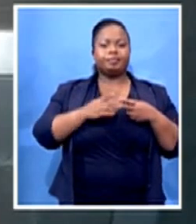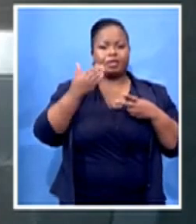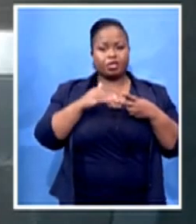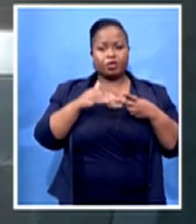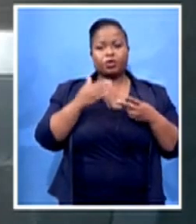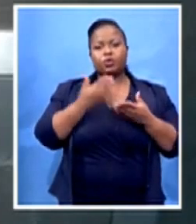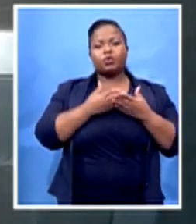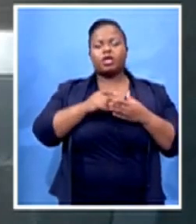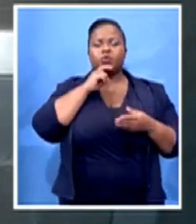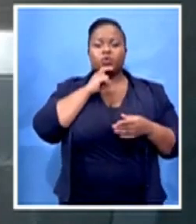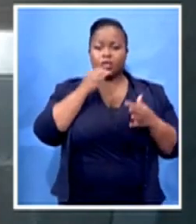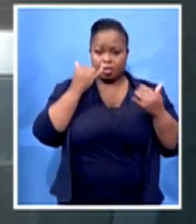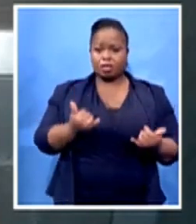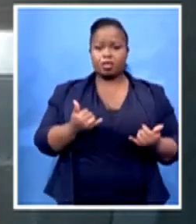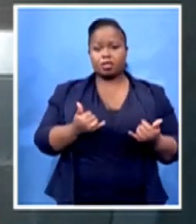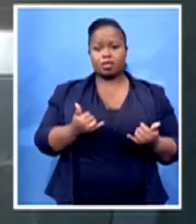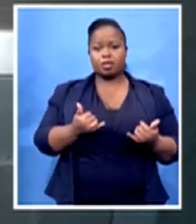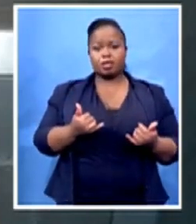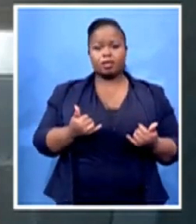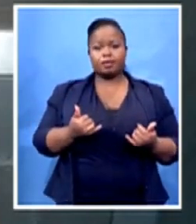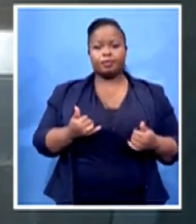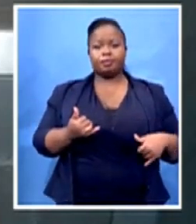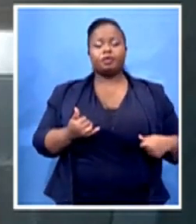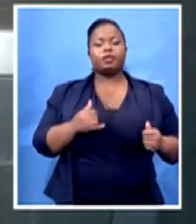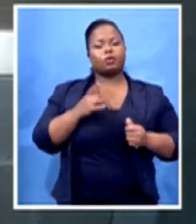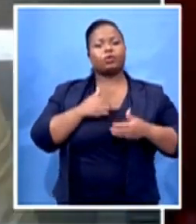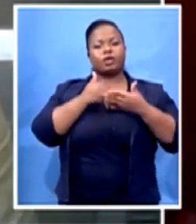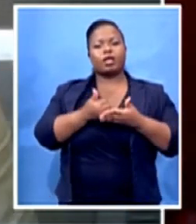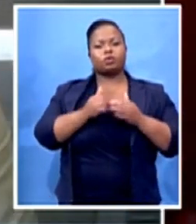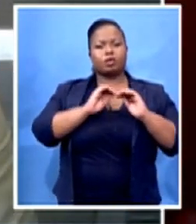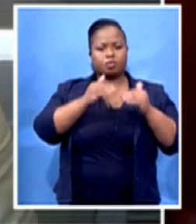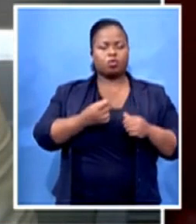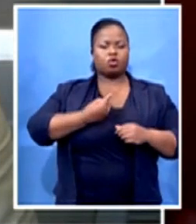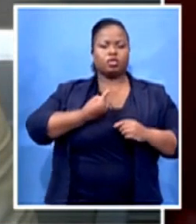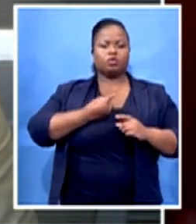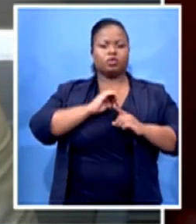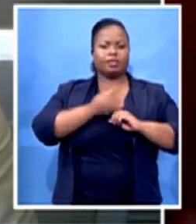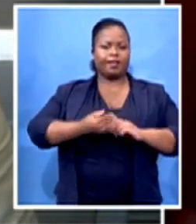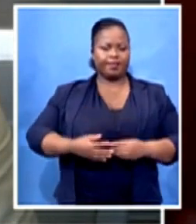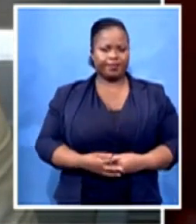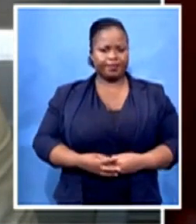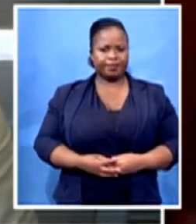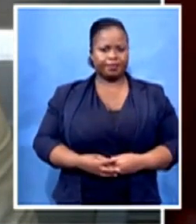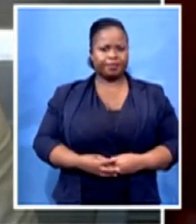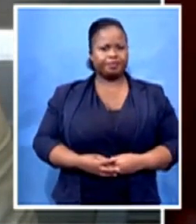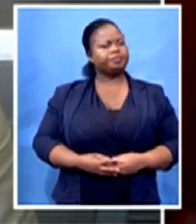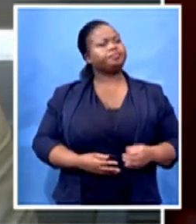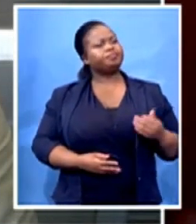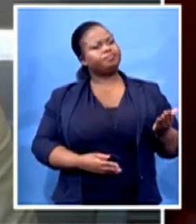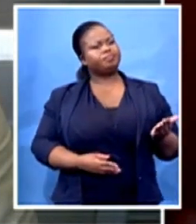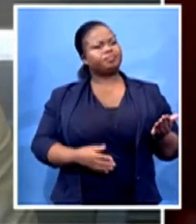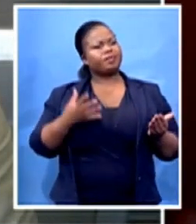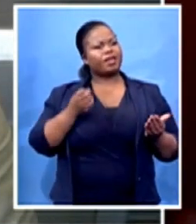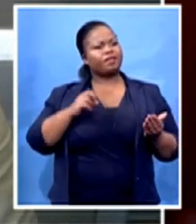and that would help you be protected. So, Garcen, is there any other trends that you are